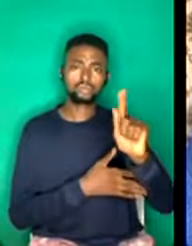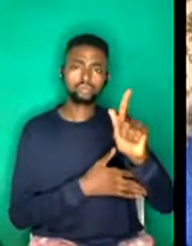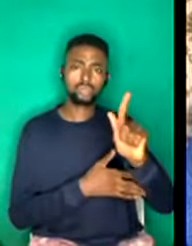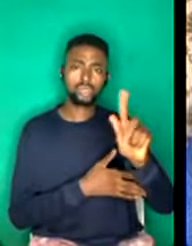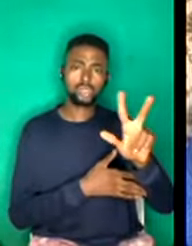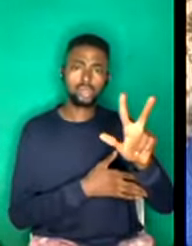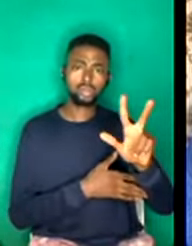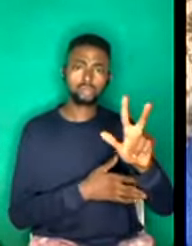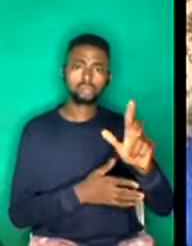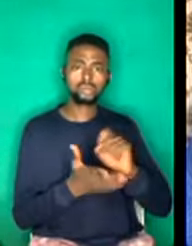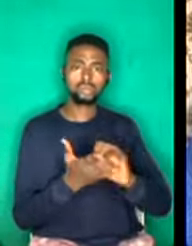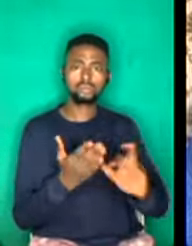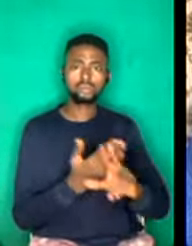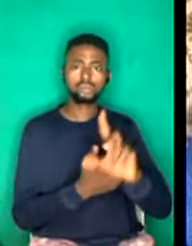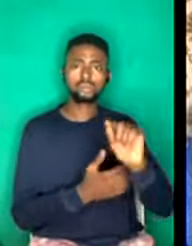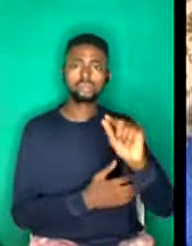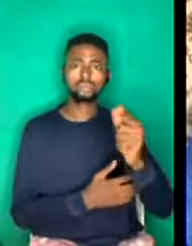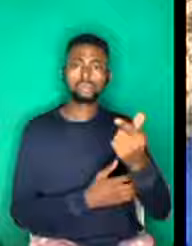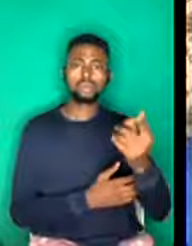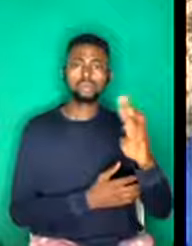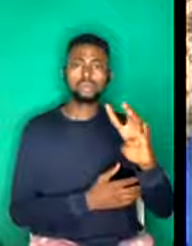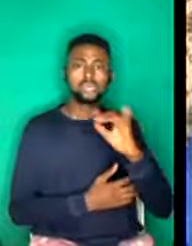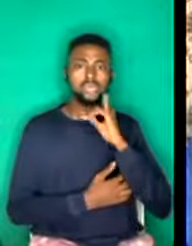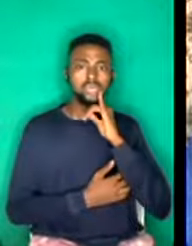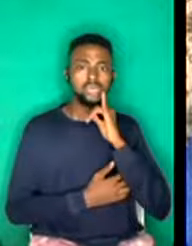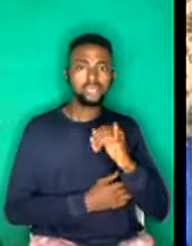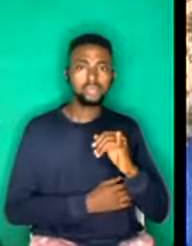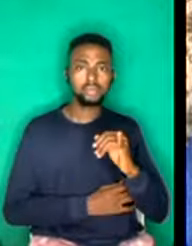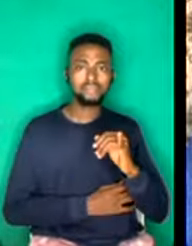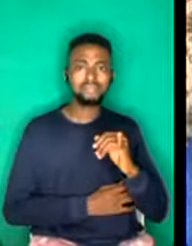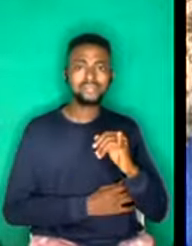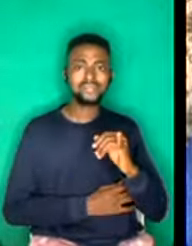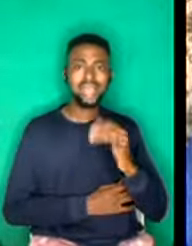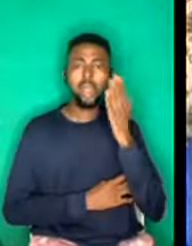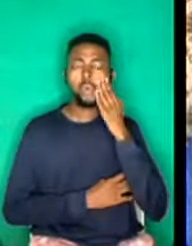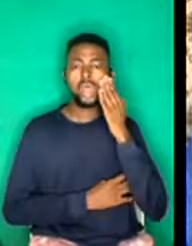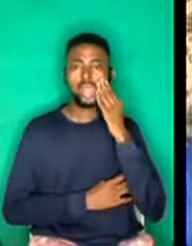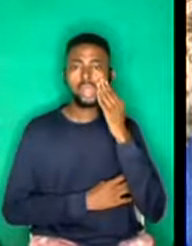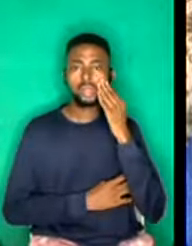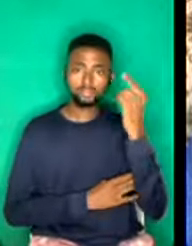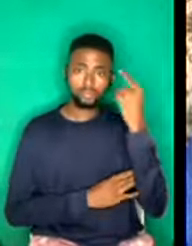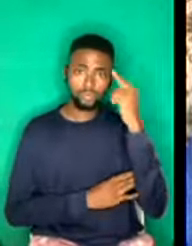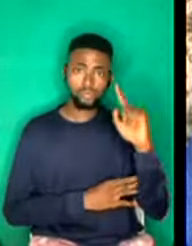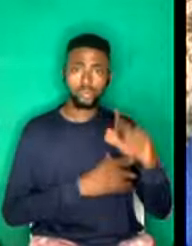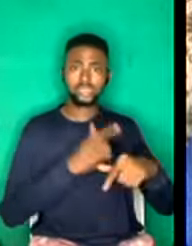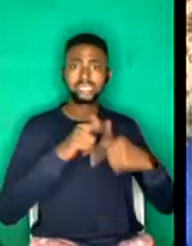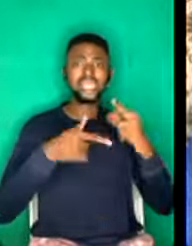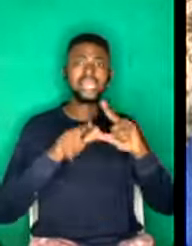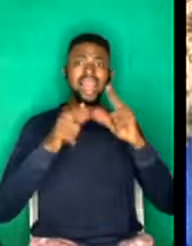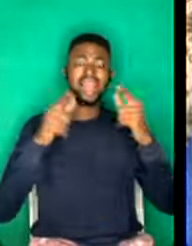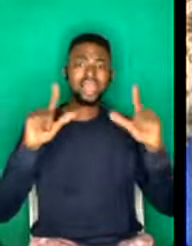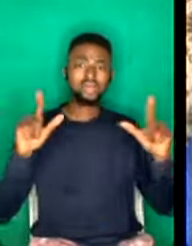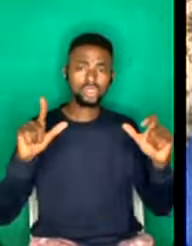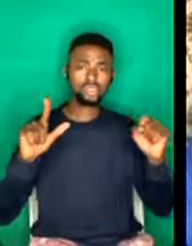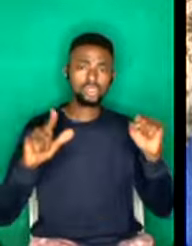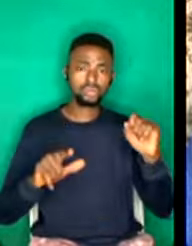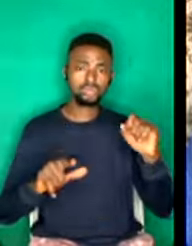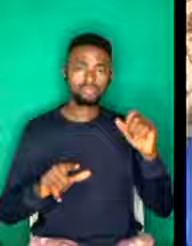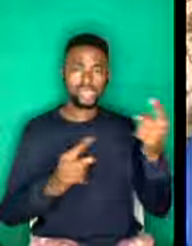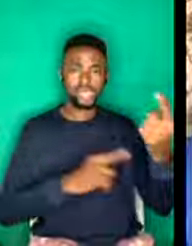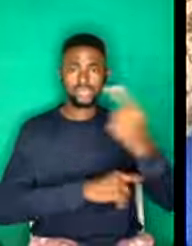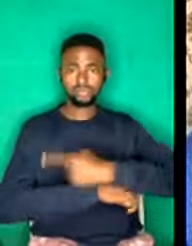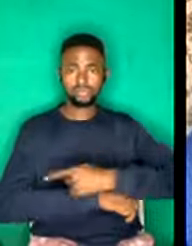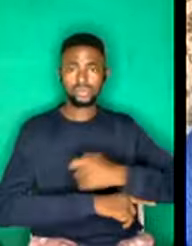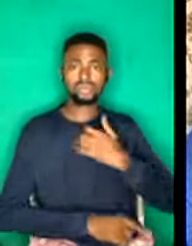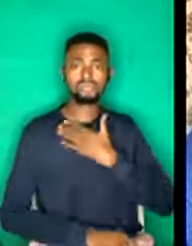September 2024, marks the, awareness for Sign Languages Day. So